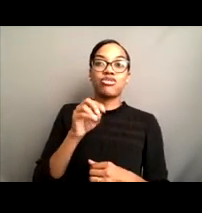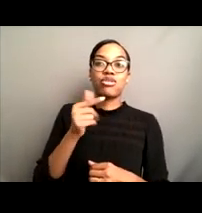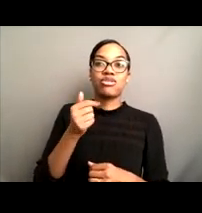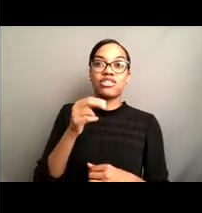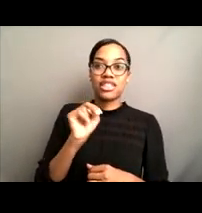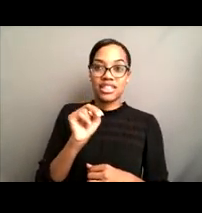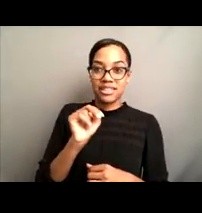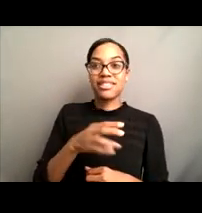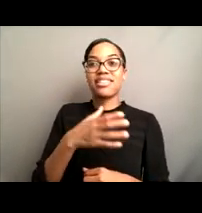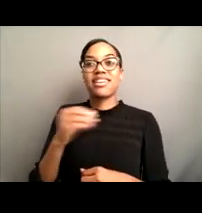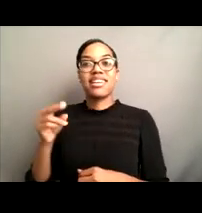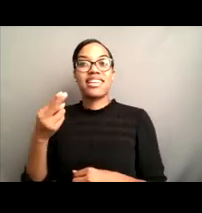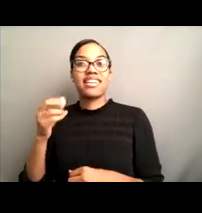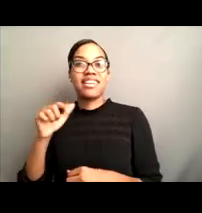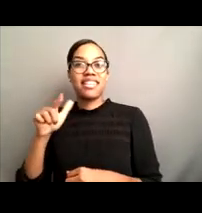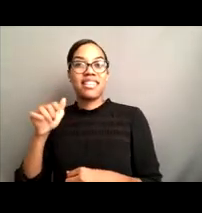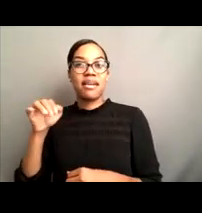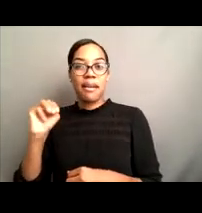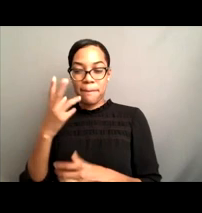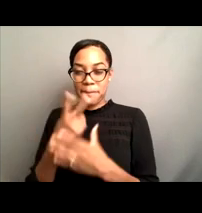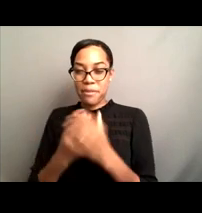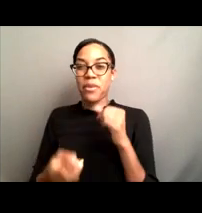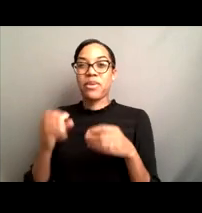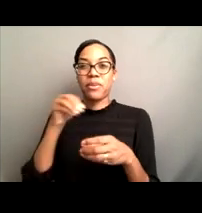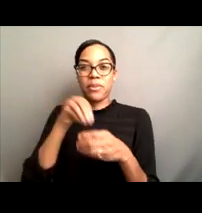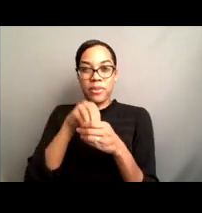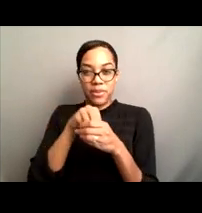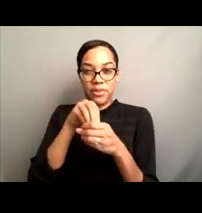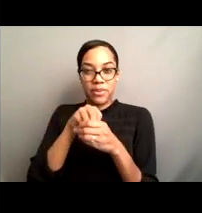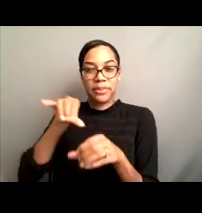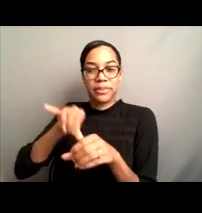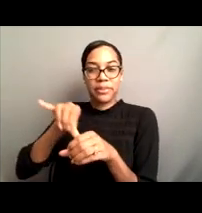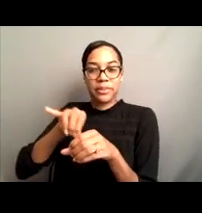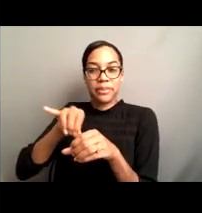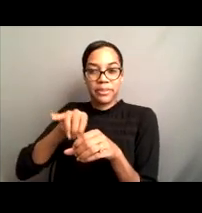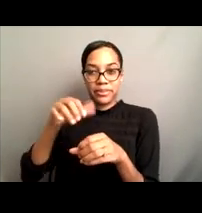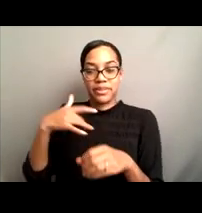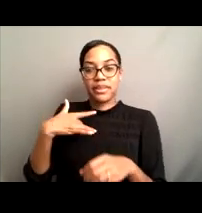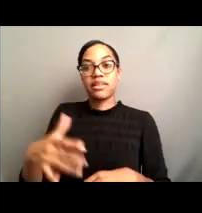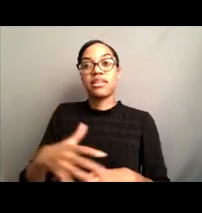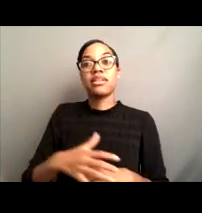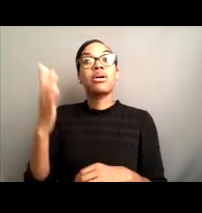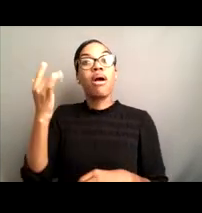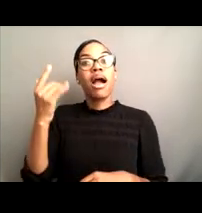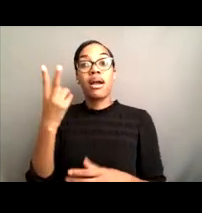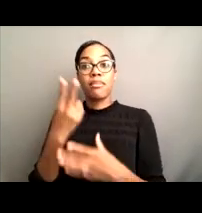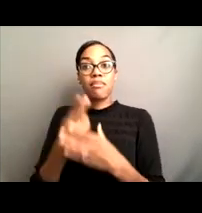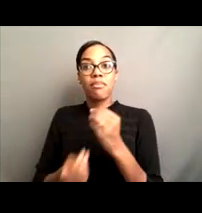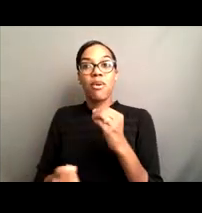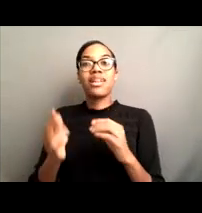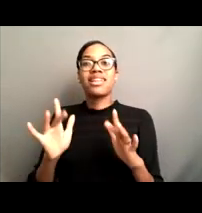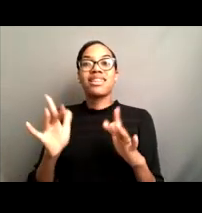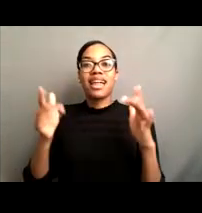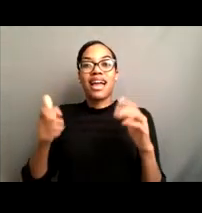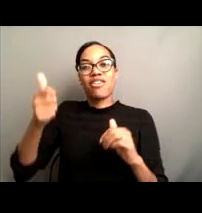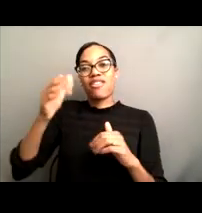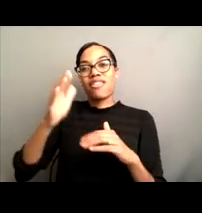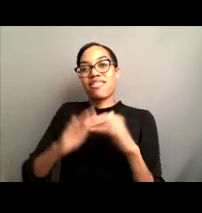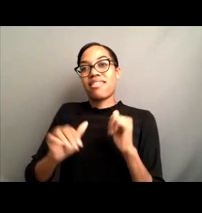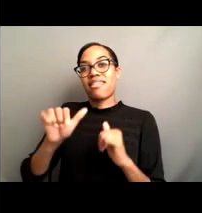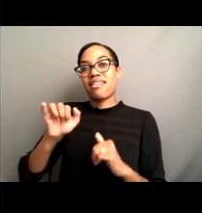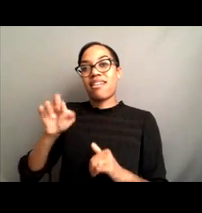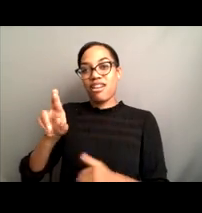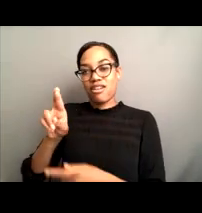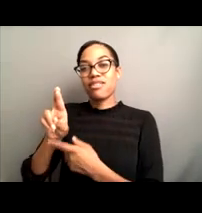on how the building is set up, we do use both gases because they're both lighter than air and they allow the balloon to rise. So those were